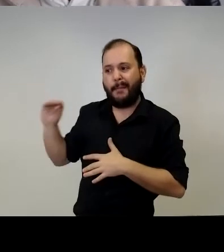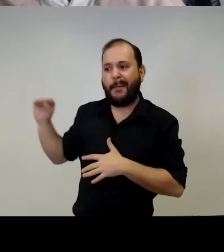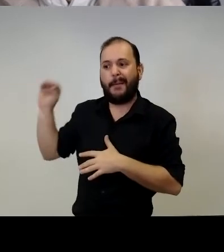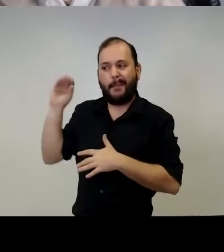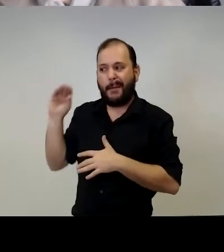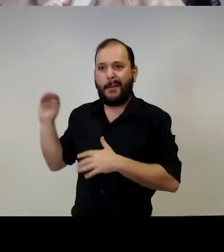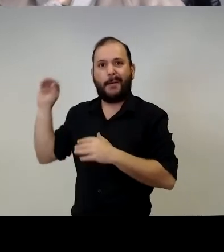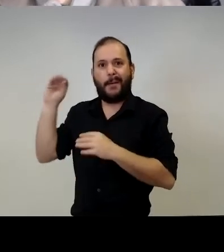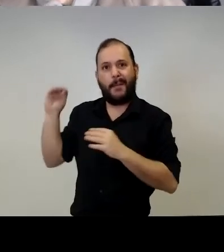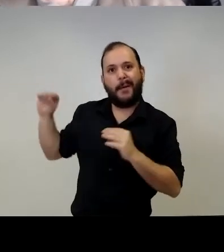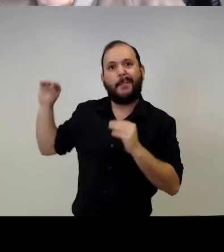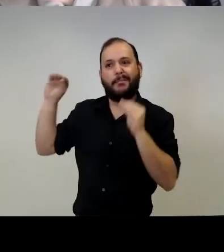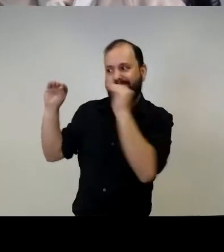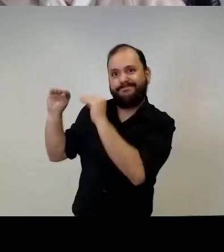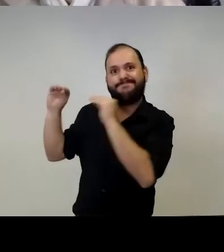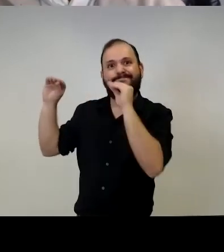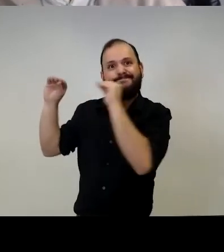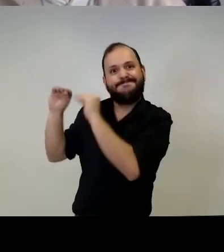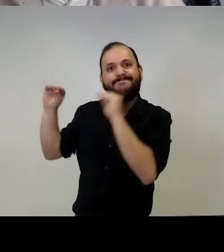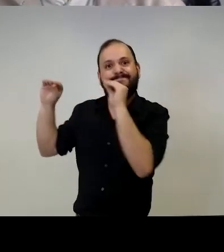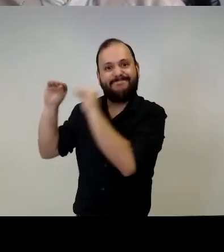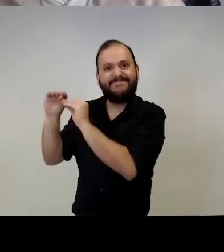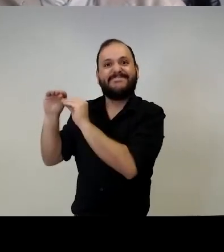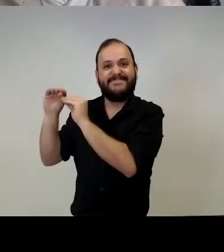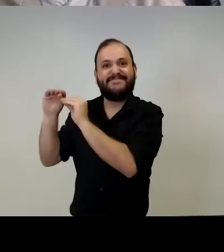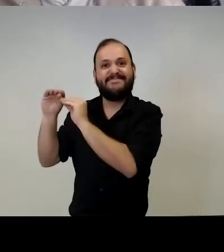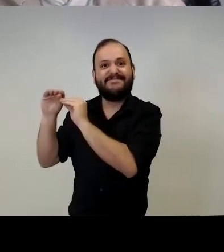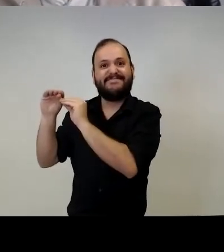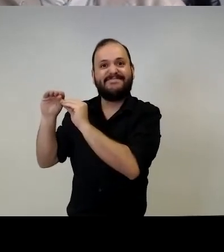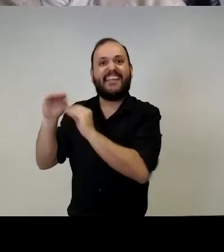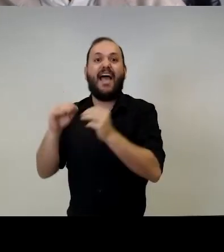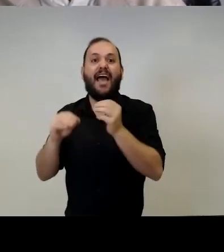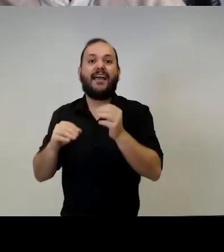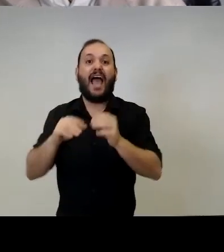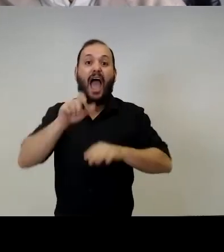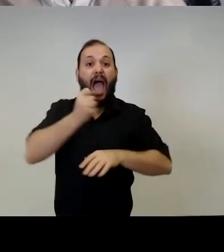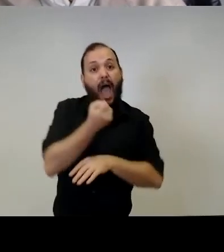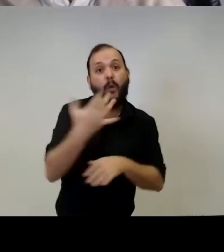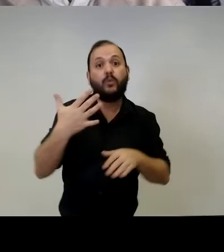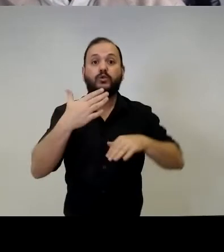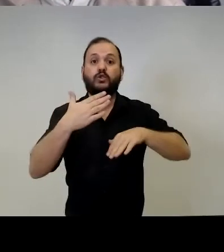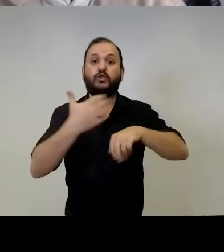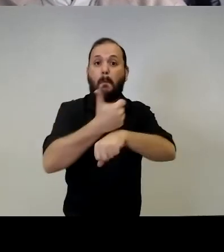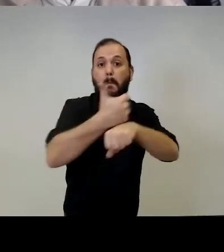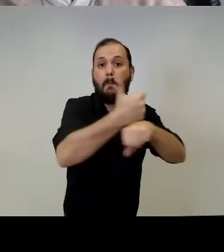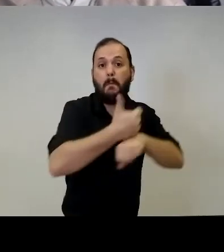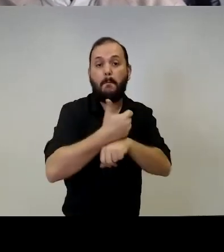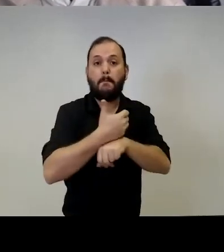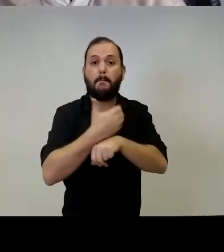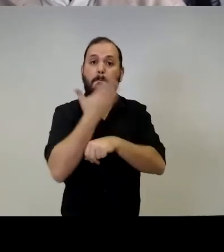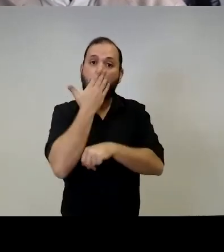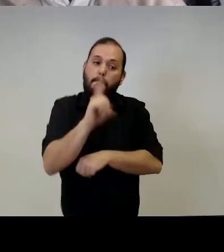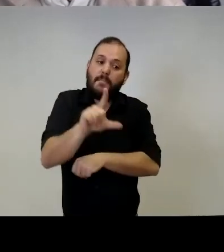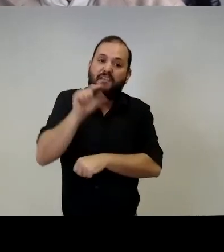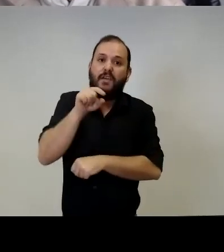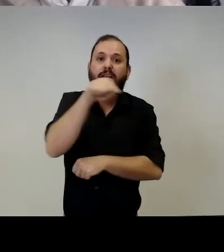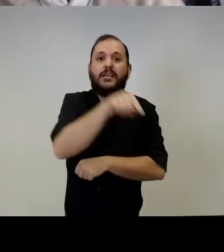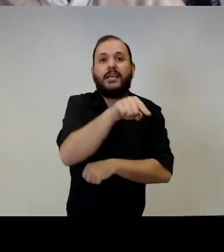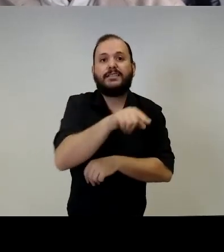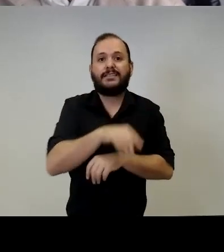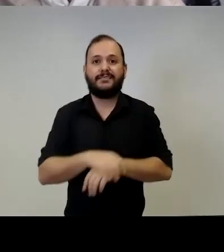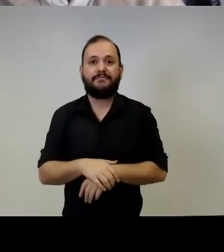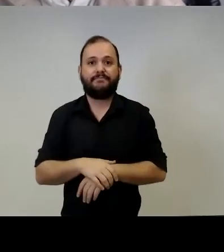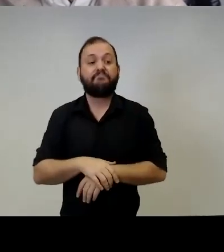people prefer that to something that is perfectly accurate information-wise. That's quite